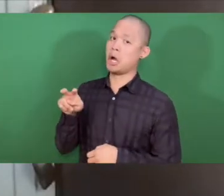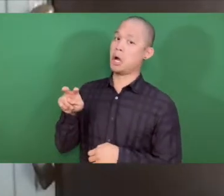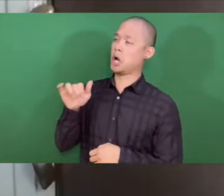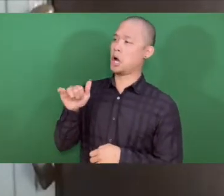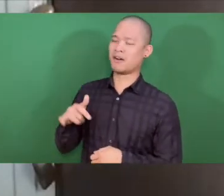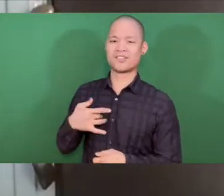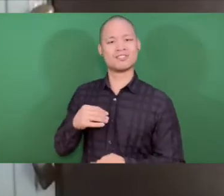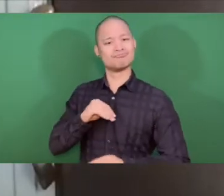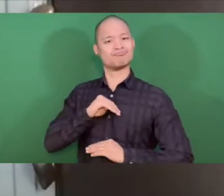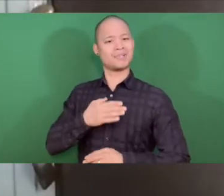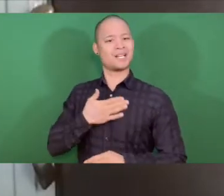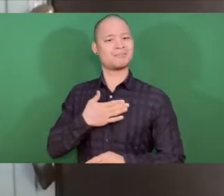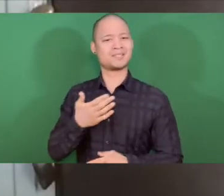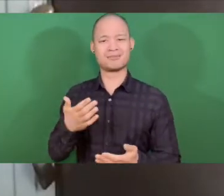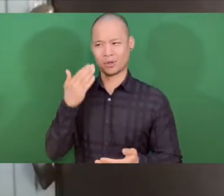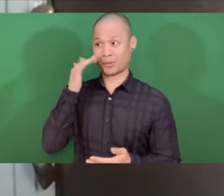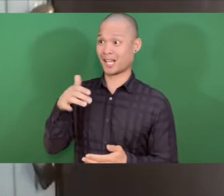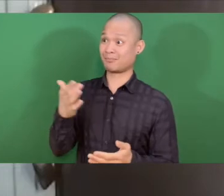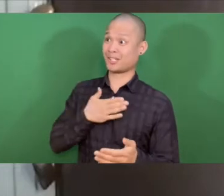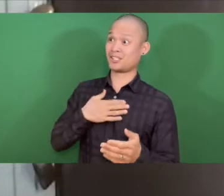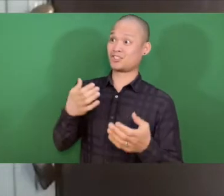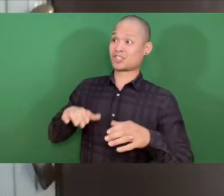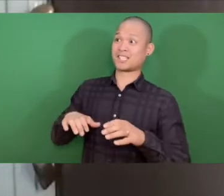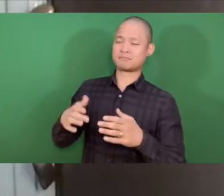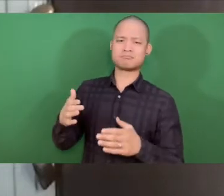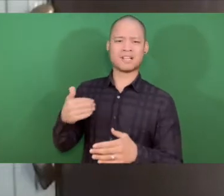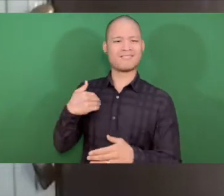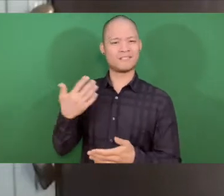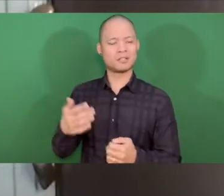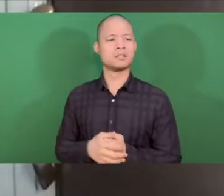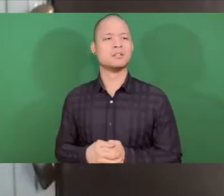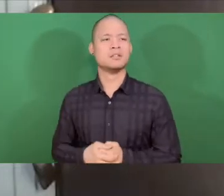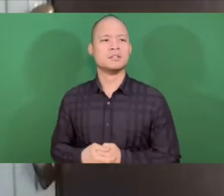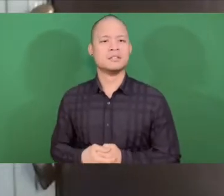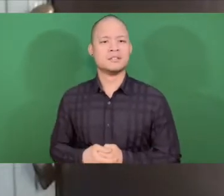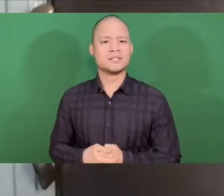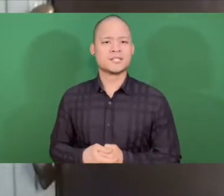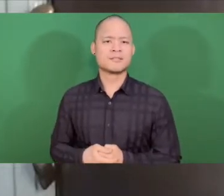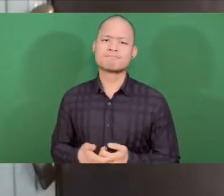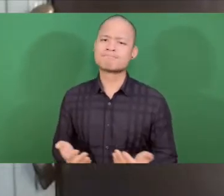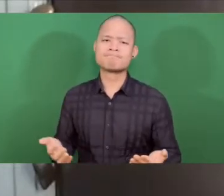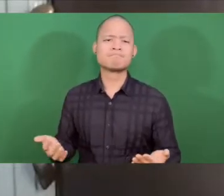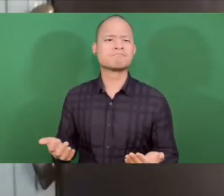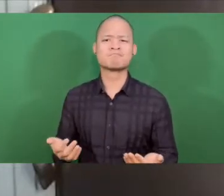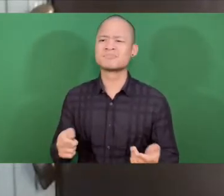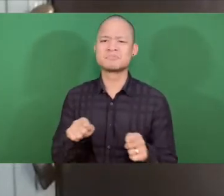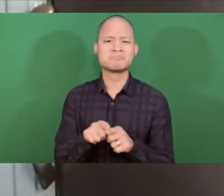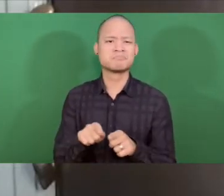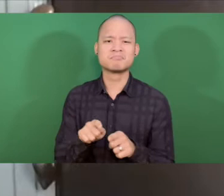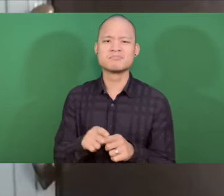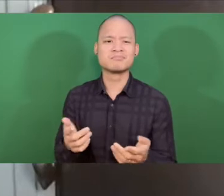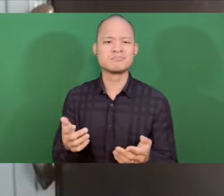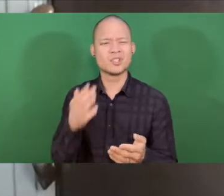So then I was happy to know what my chances were, and I thought about it. And as in a card